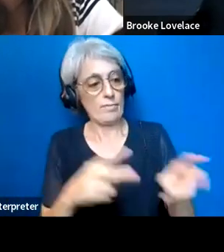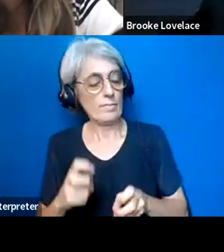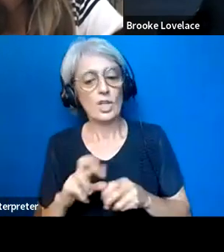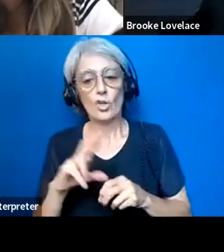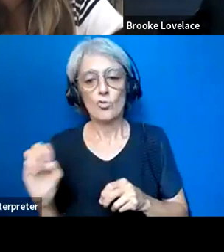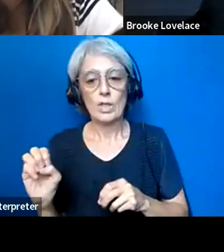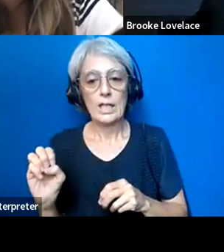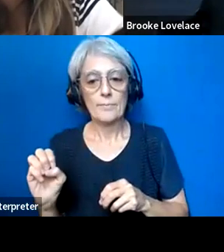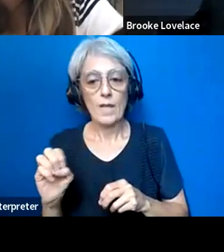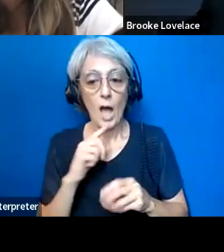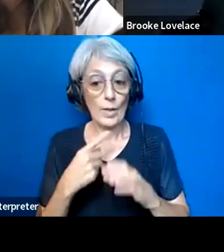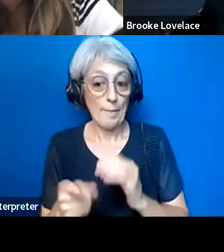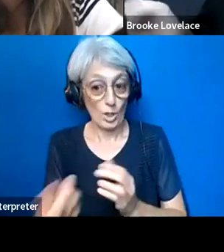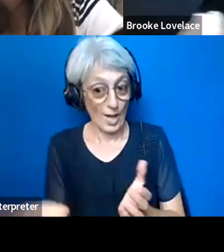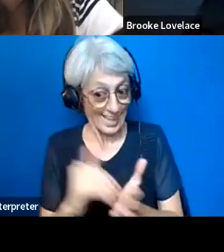I will write you again,